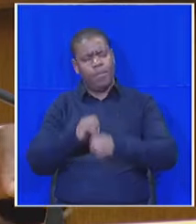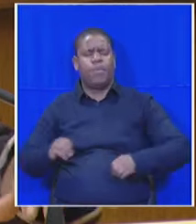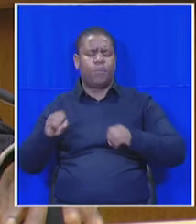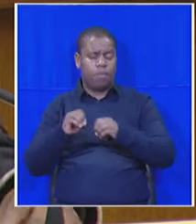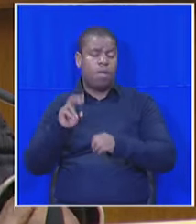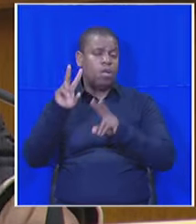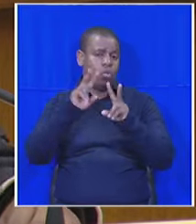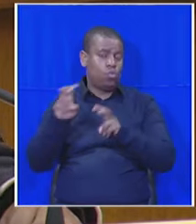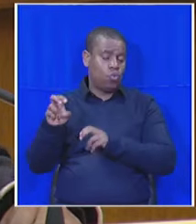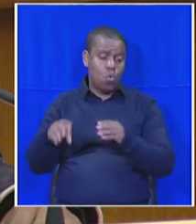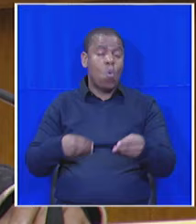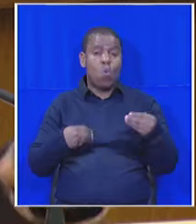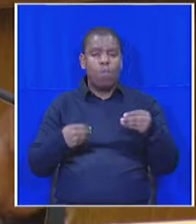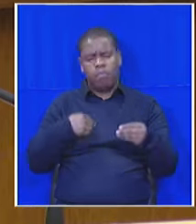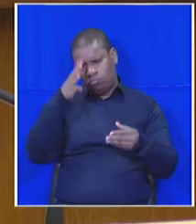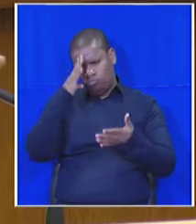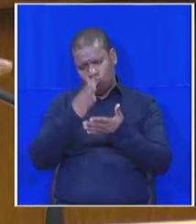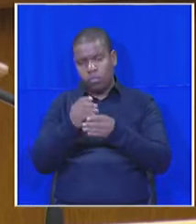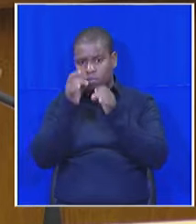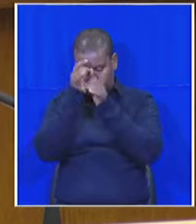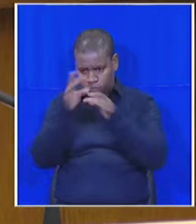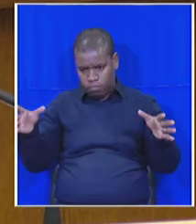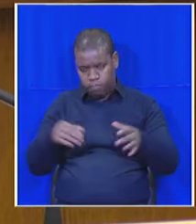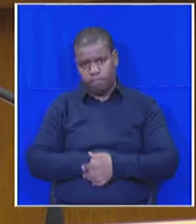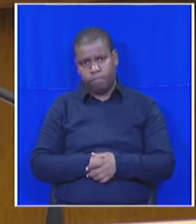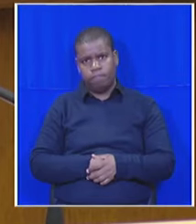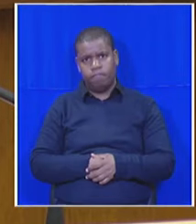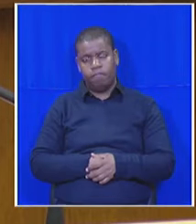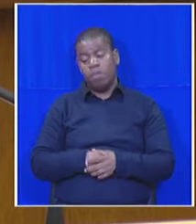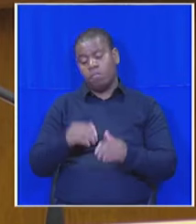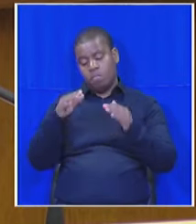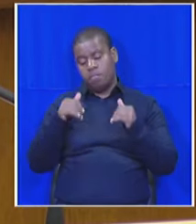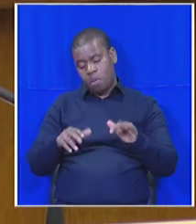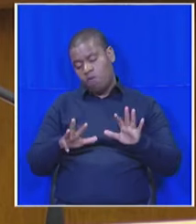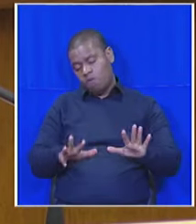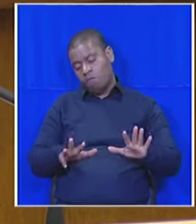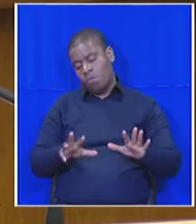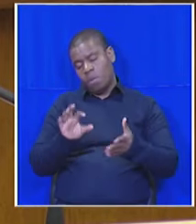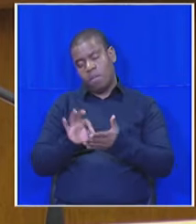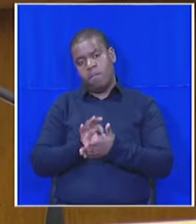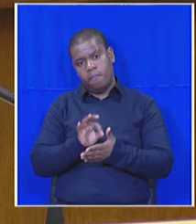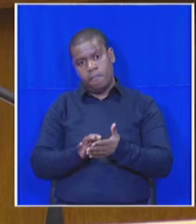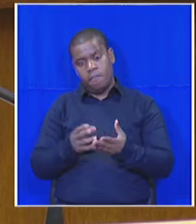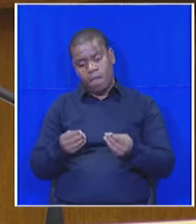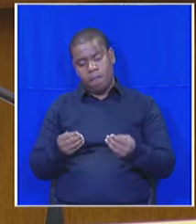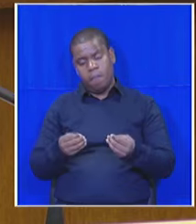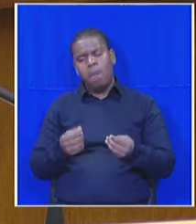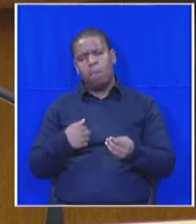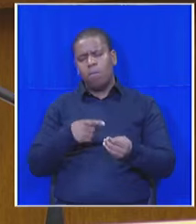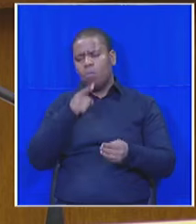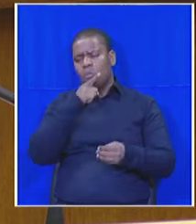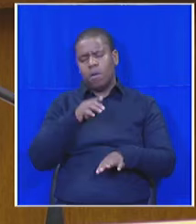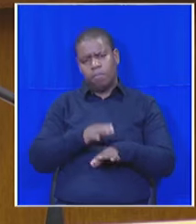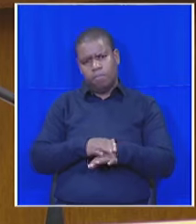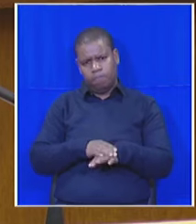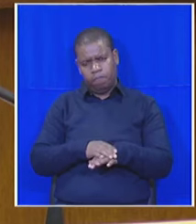niet. ANC supports vote number 9 because Elisebe